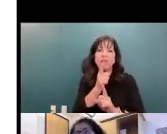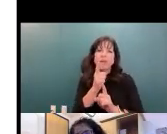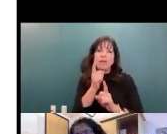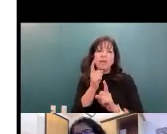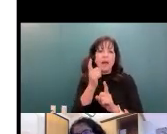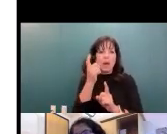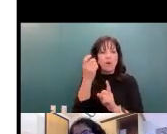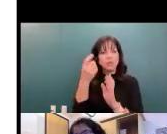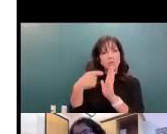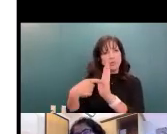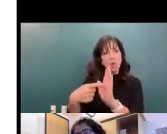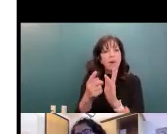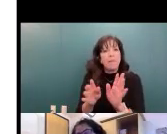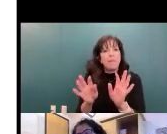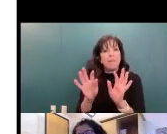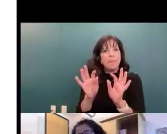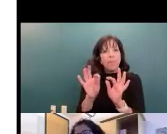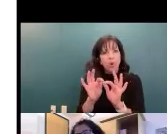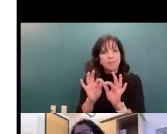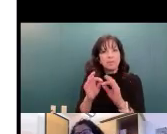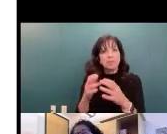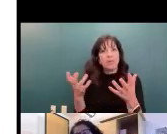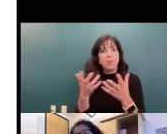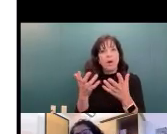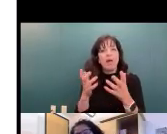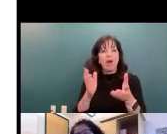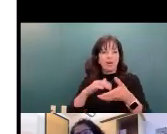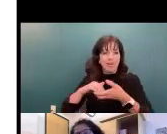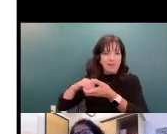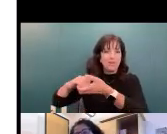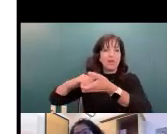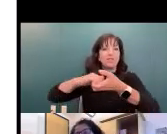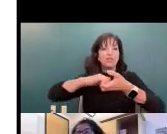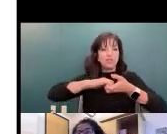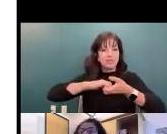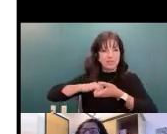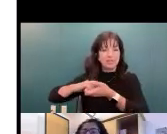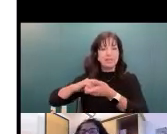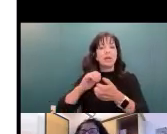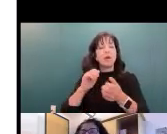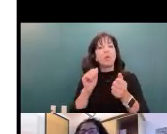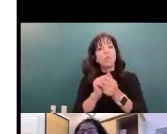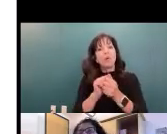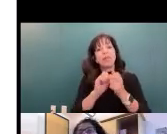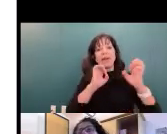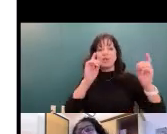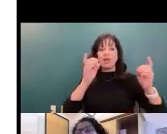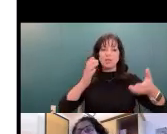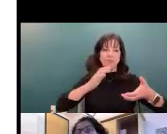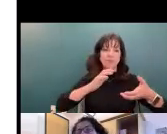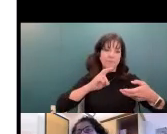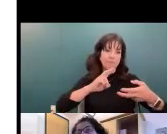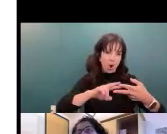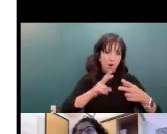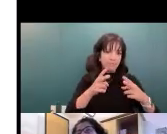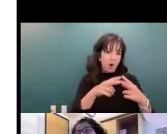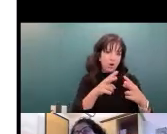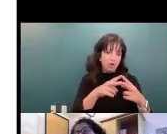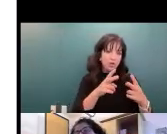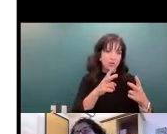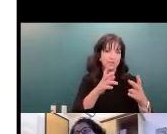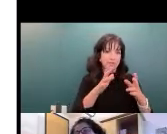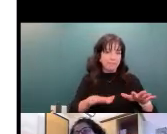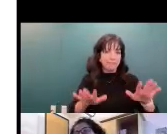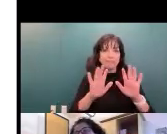the importance of our collaboration with our education partners. Across the network,